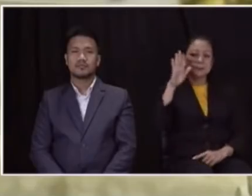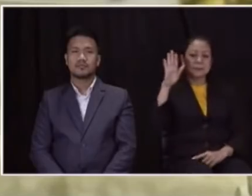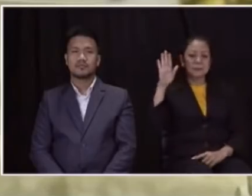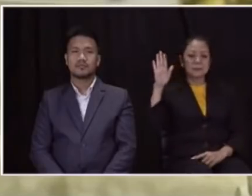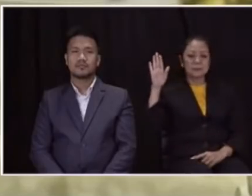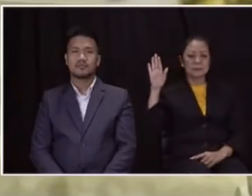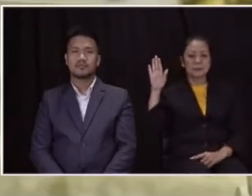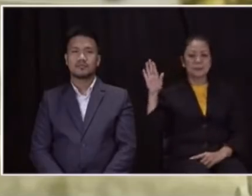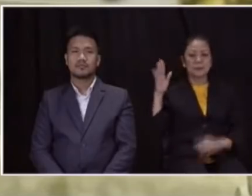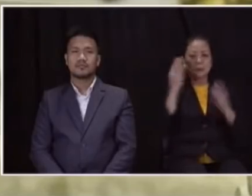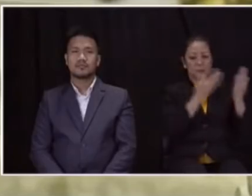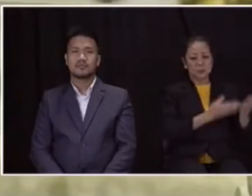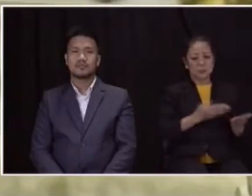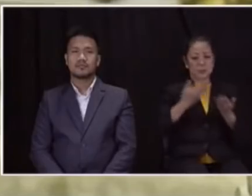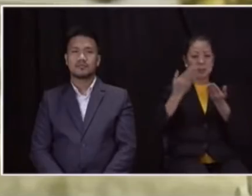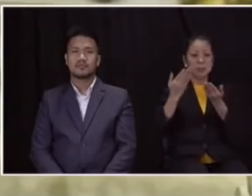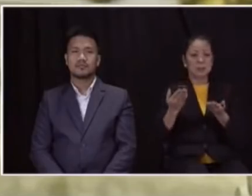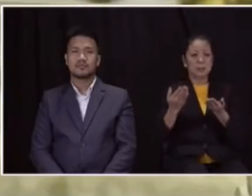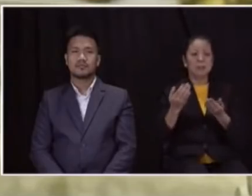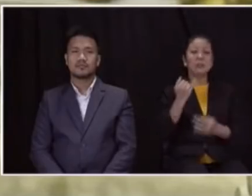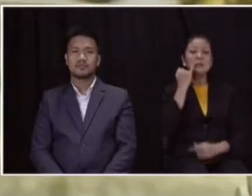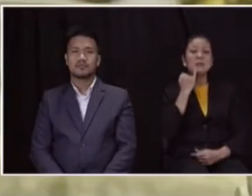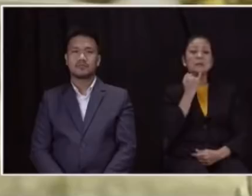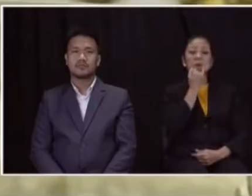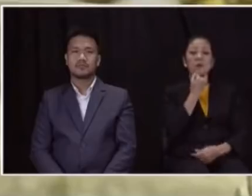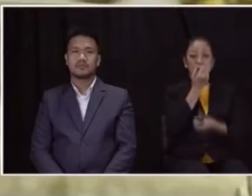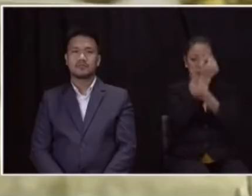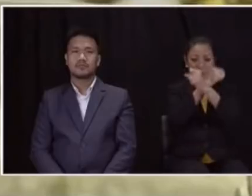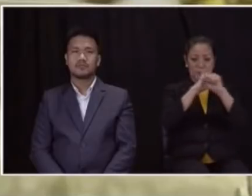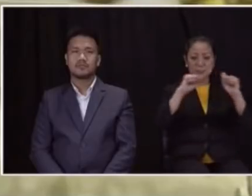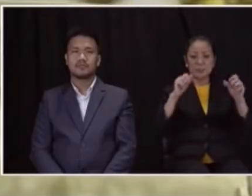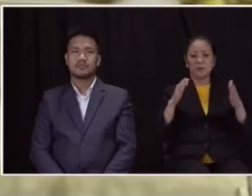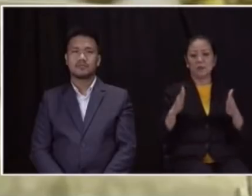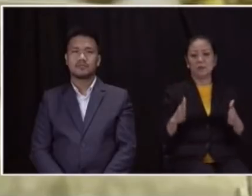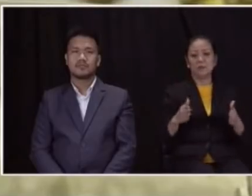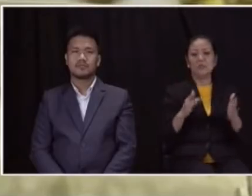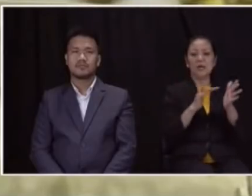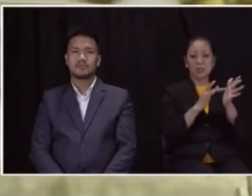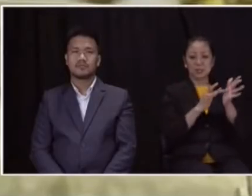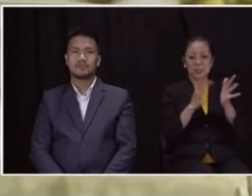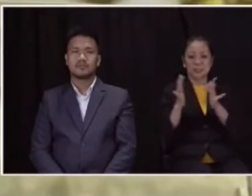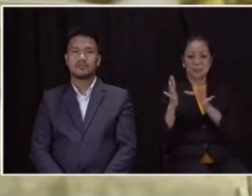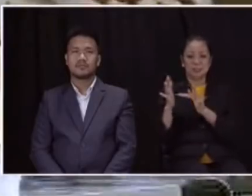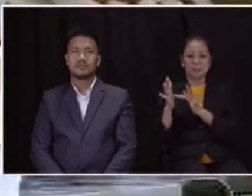promise, has brought to Israel a Savior, Jesus.